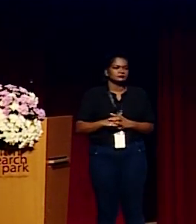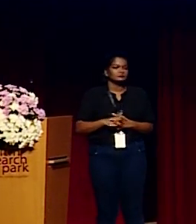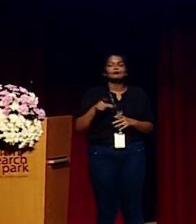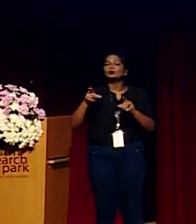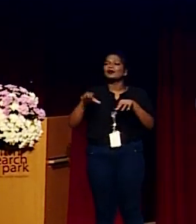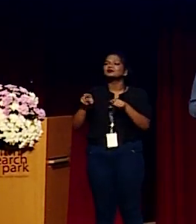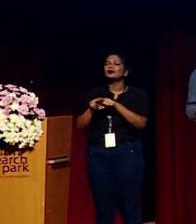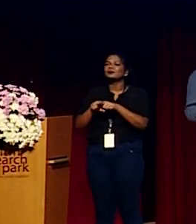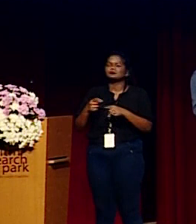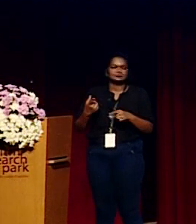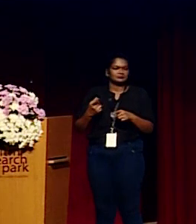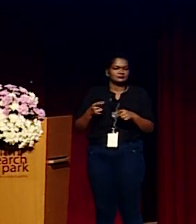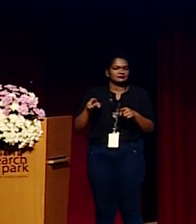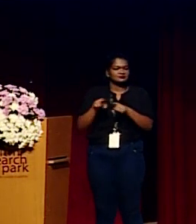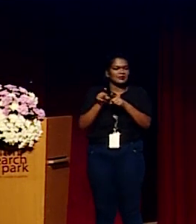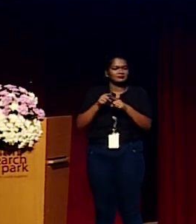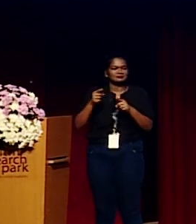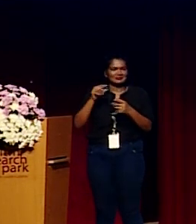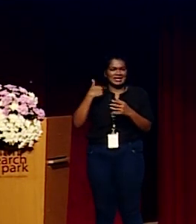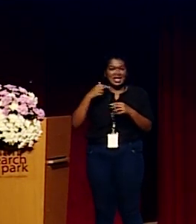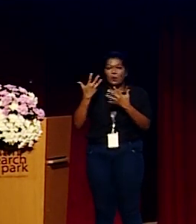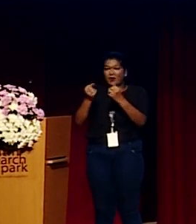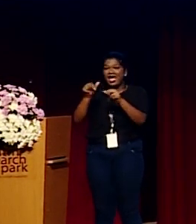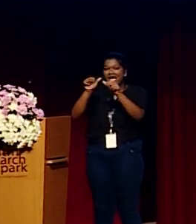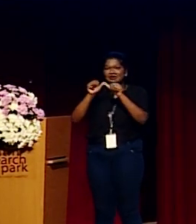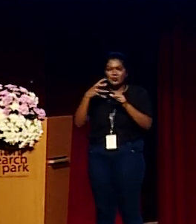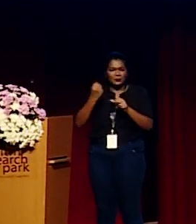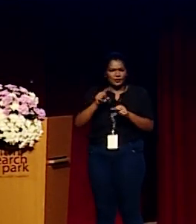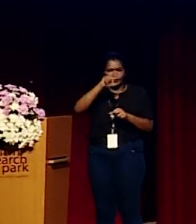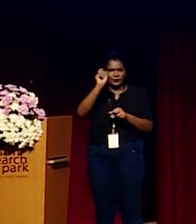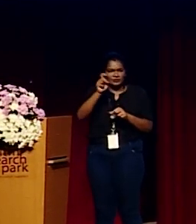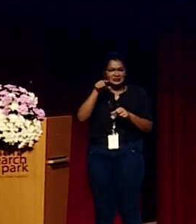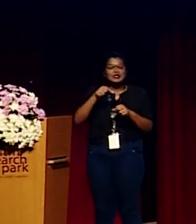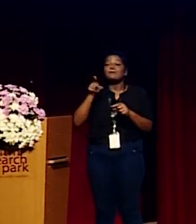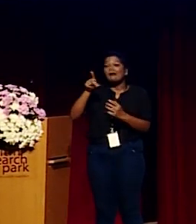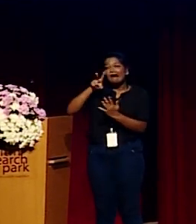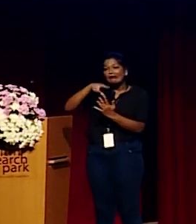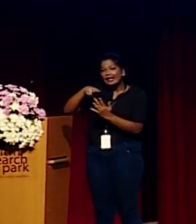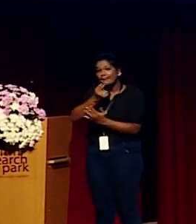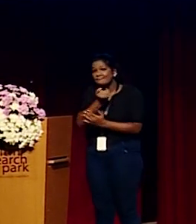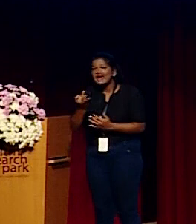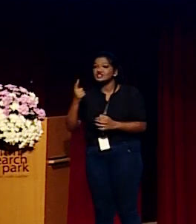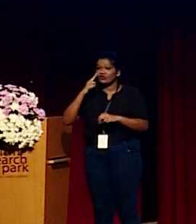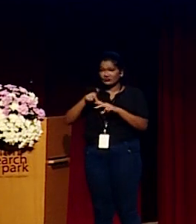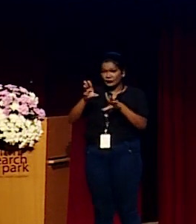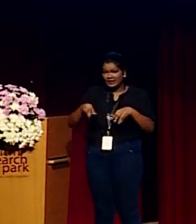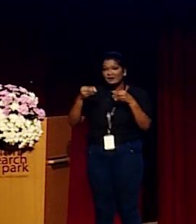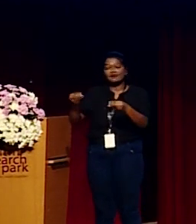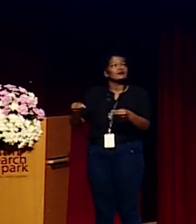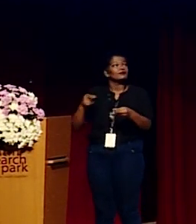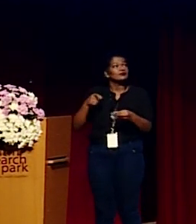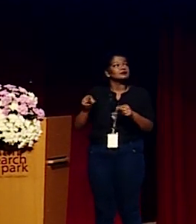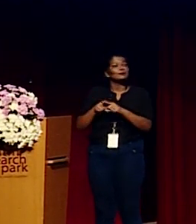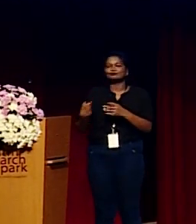You can use all of this technology, not just to get students to read the math that you give them, but also